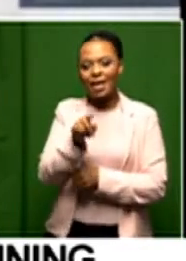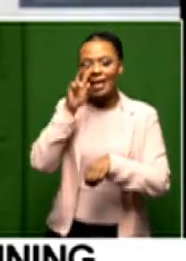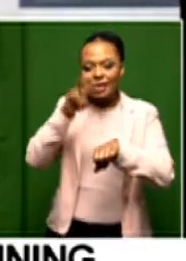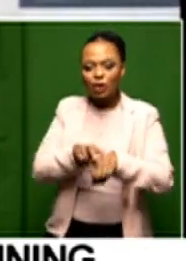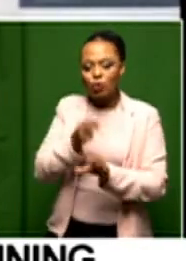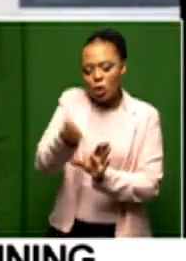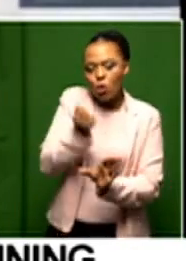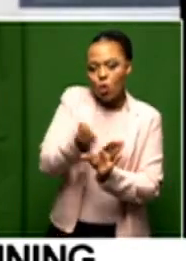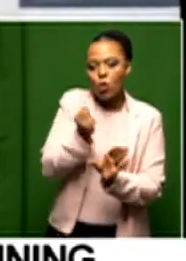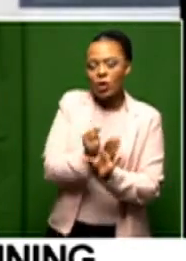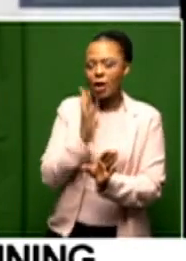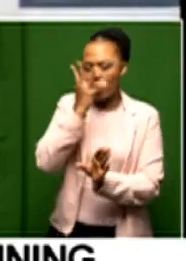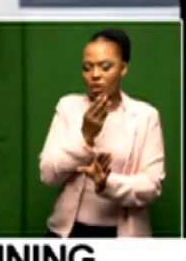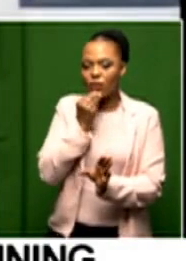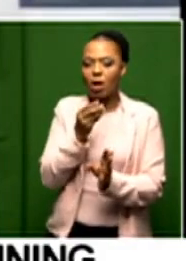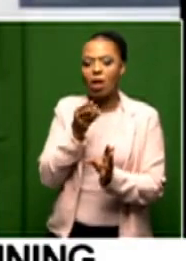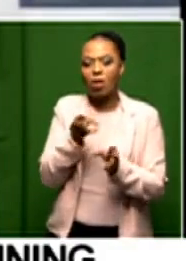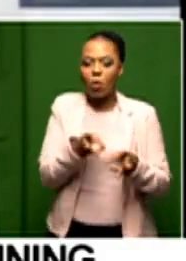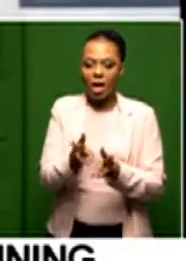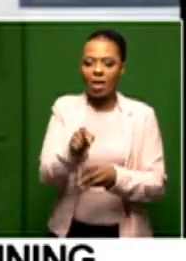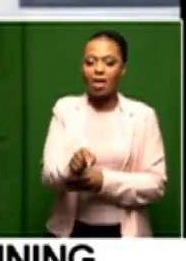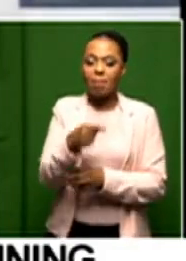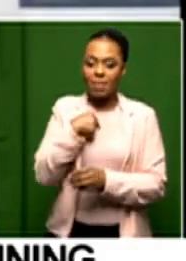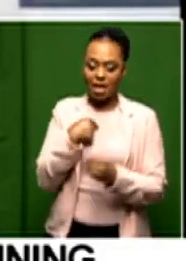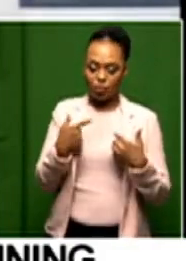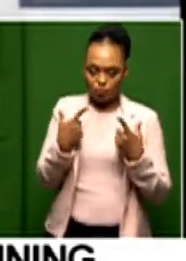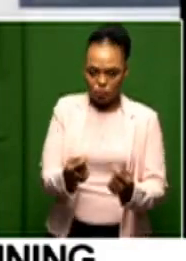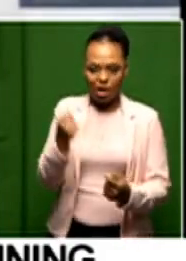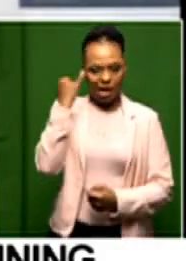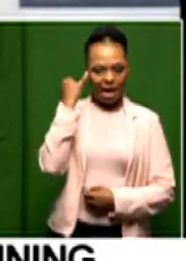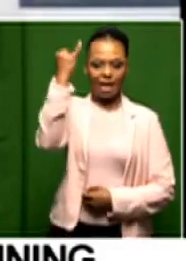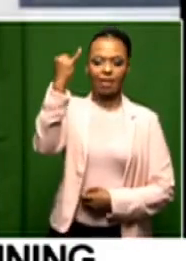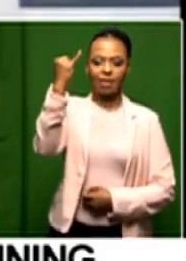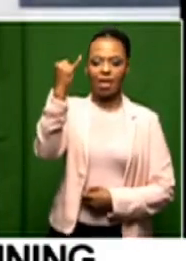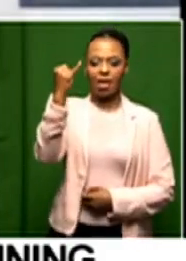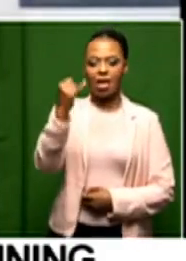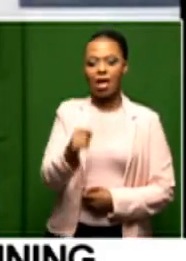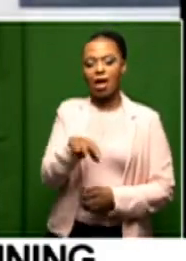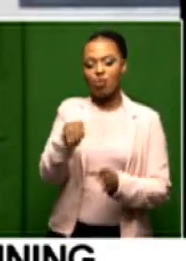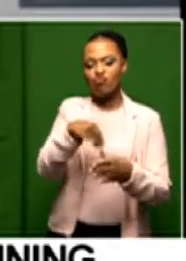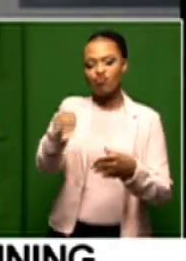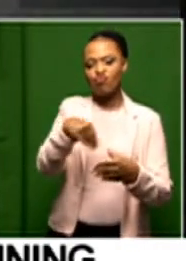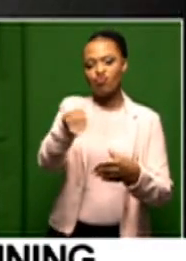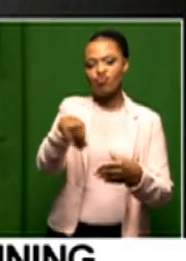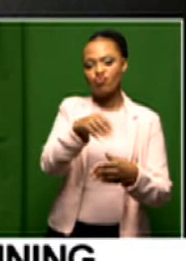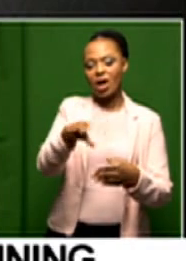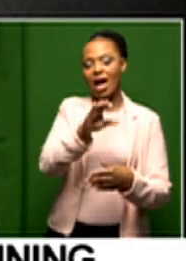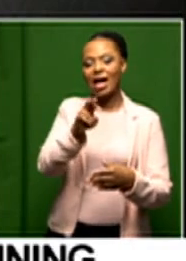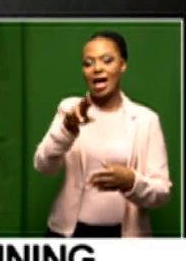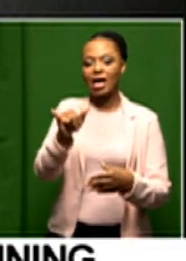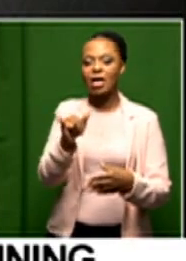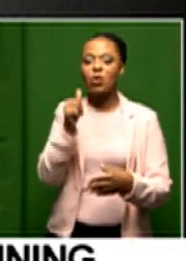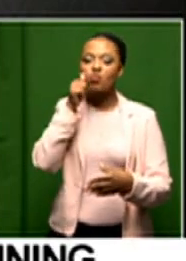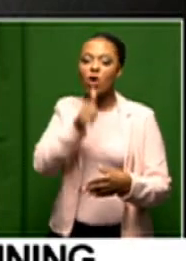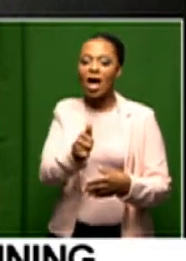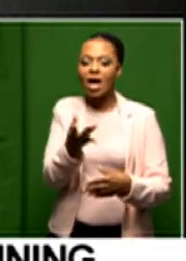cooked in a beautiful way. And I created during lockdown a curry and a nice stew, and a